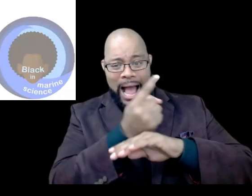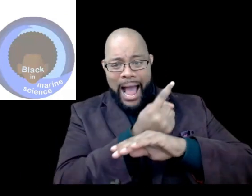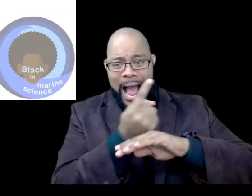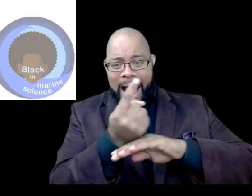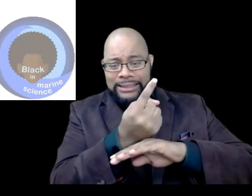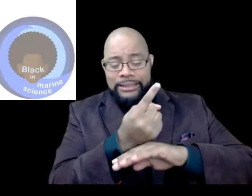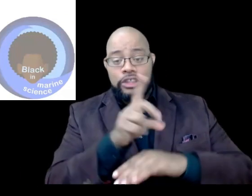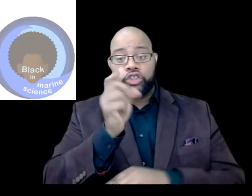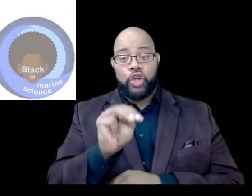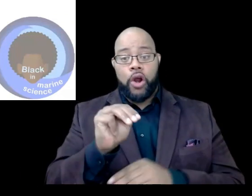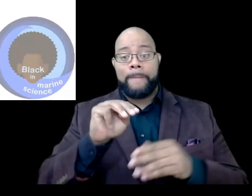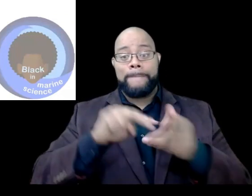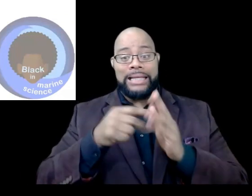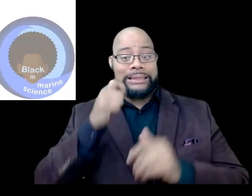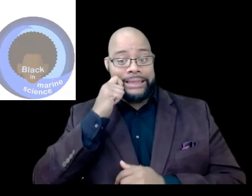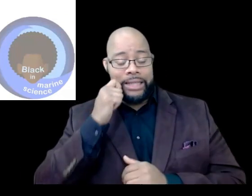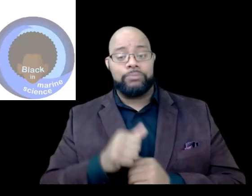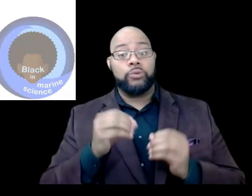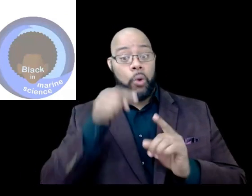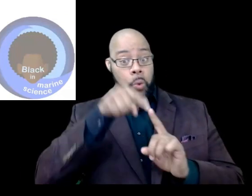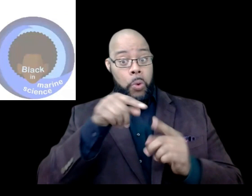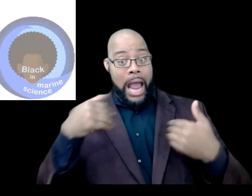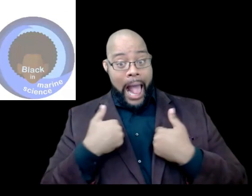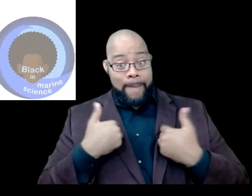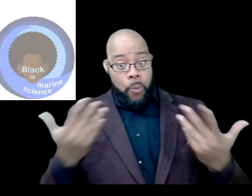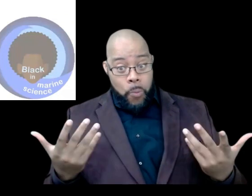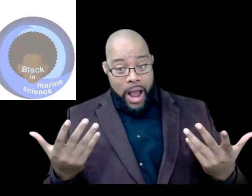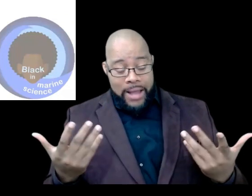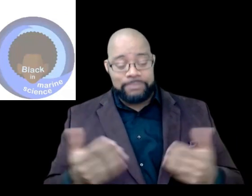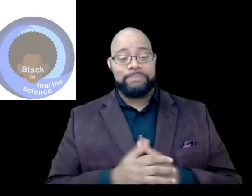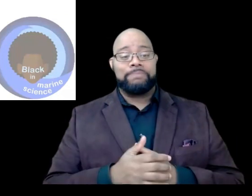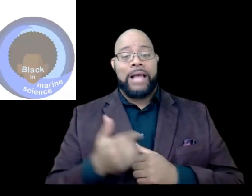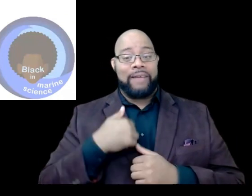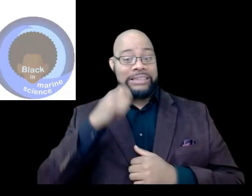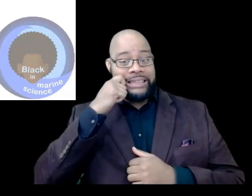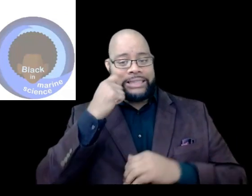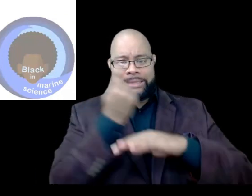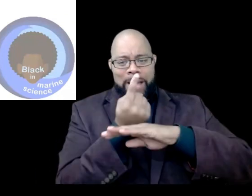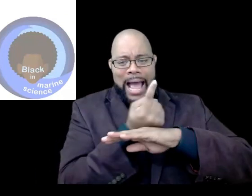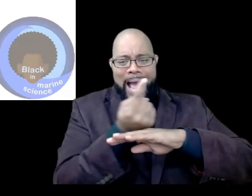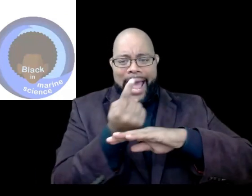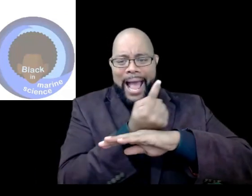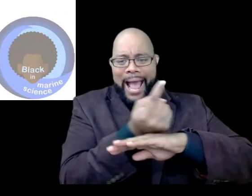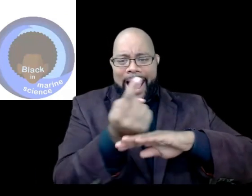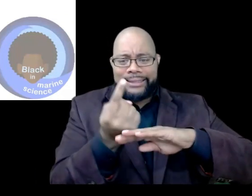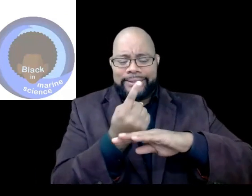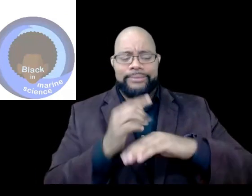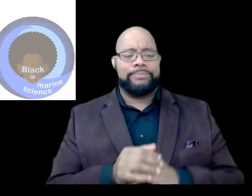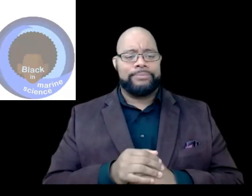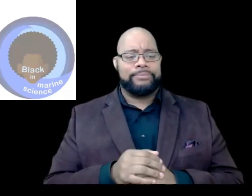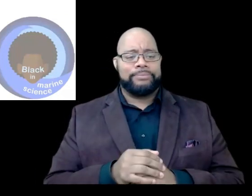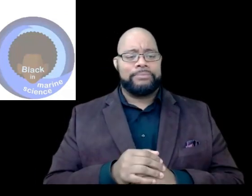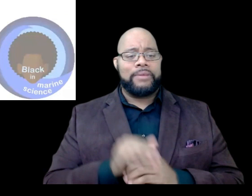means spiny, derm means skin. So these marine organisms have spiny